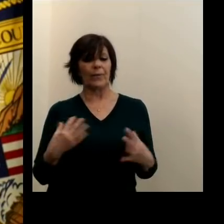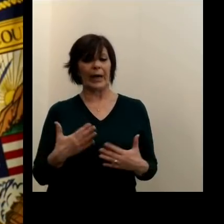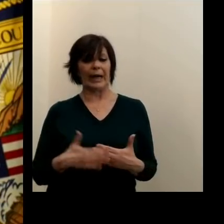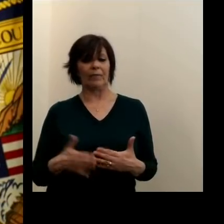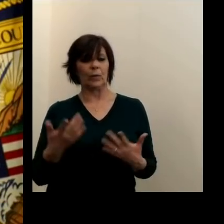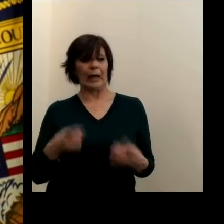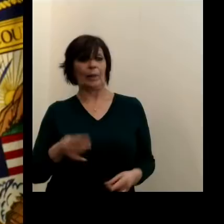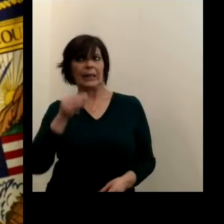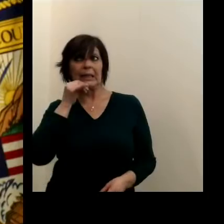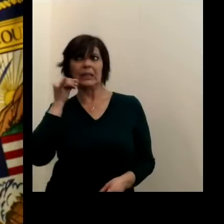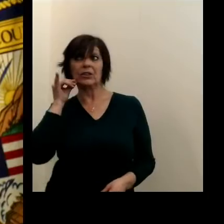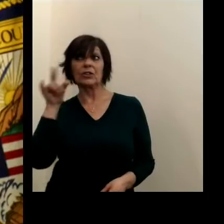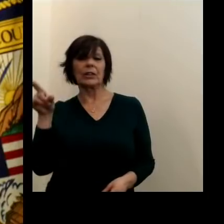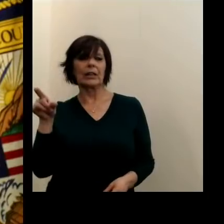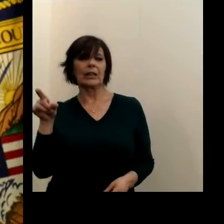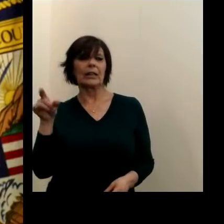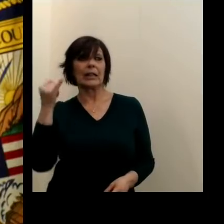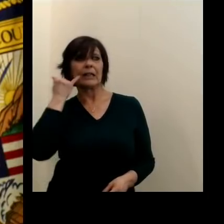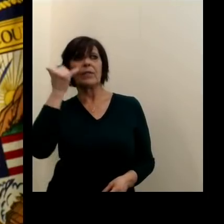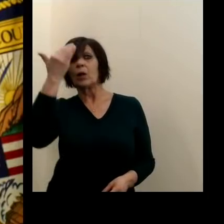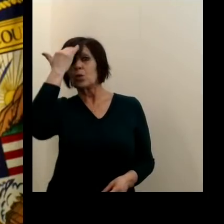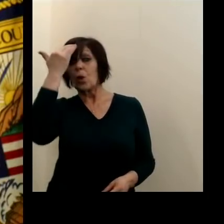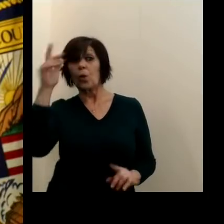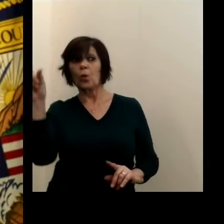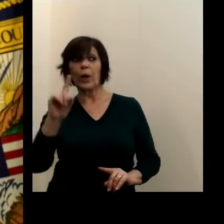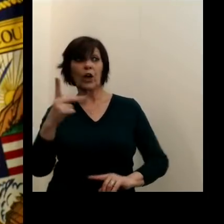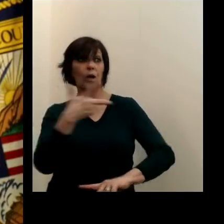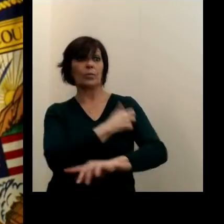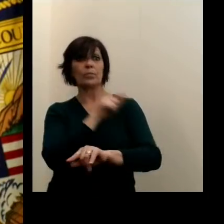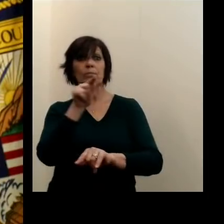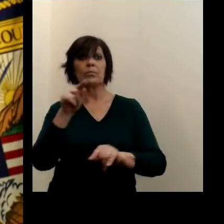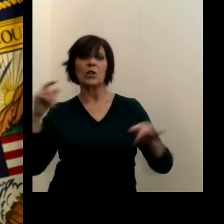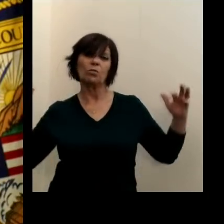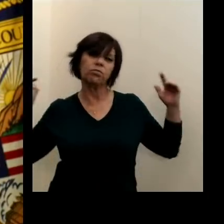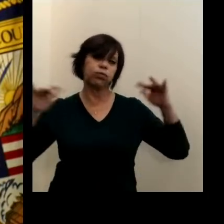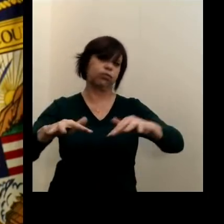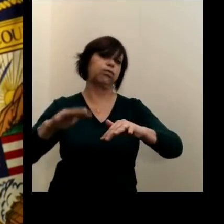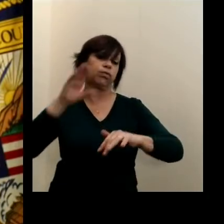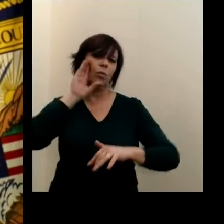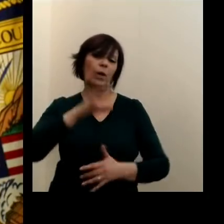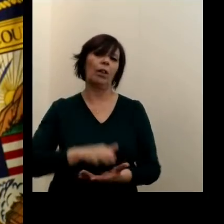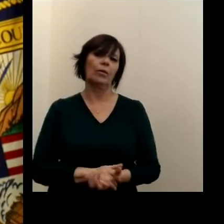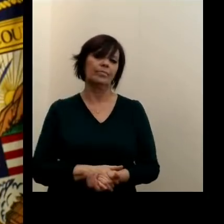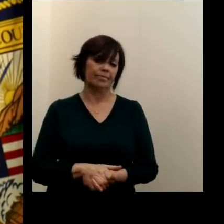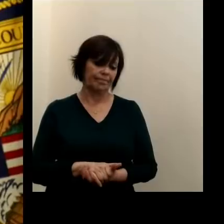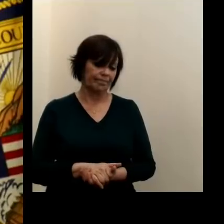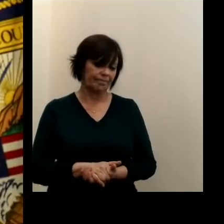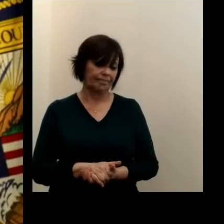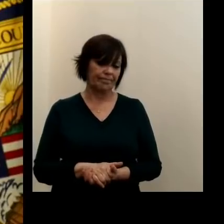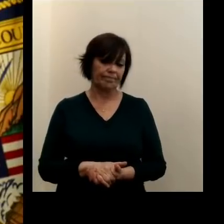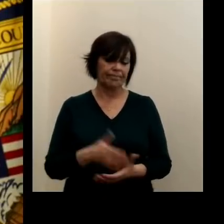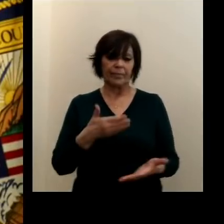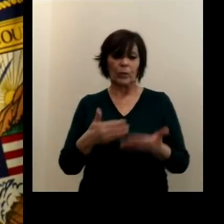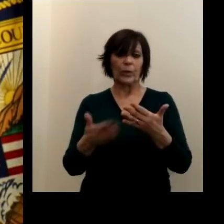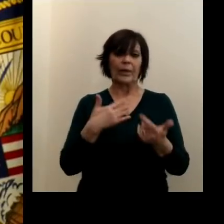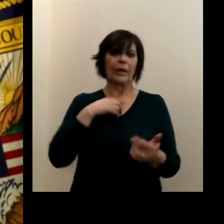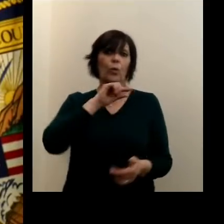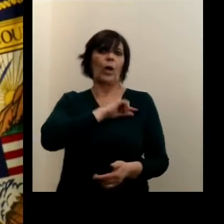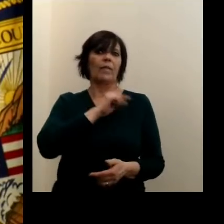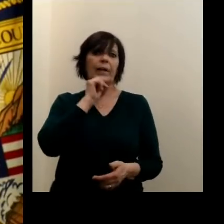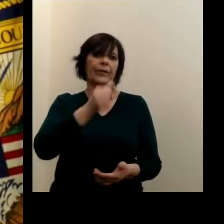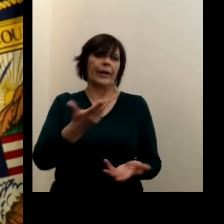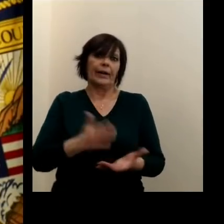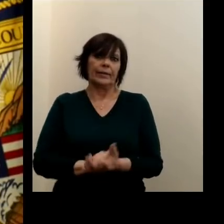yesterday that individuals, if they know where the vaccine location is, they're going to show up regardless of whether they qualify. First off, they might not